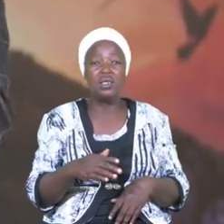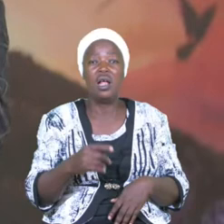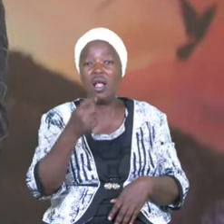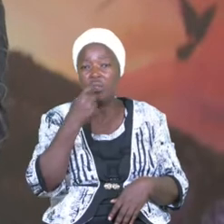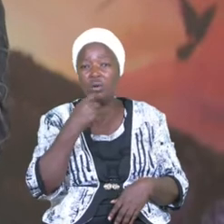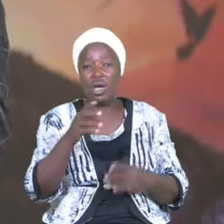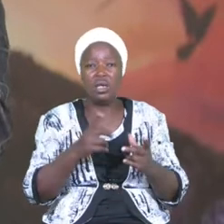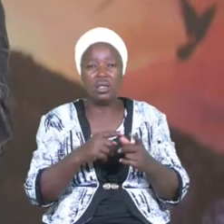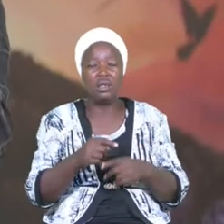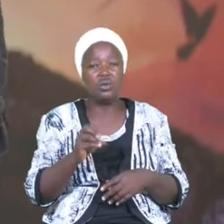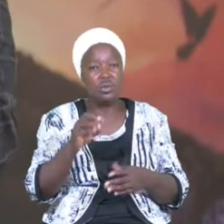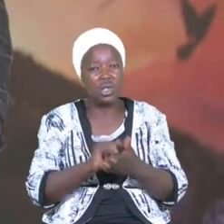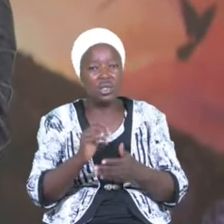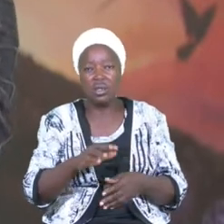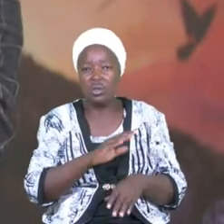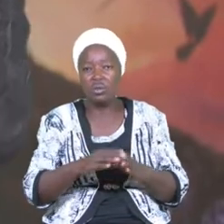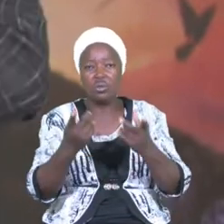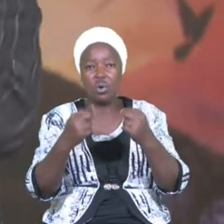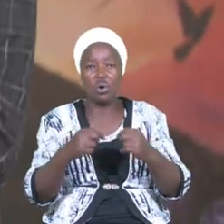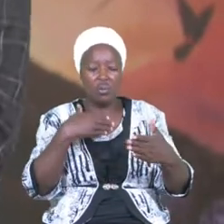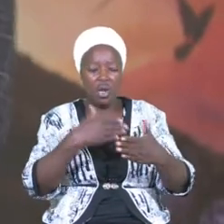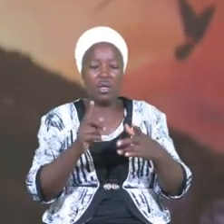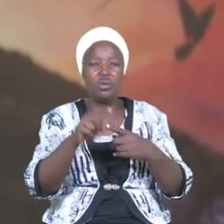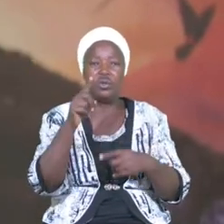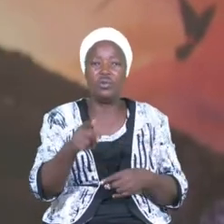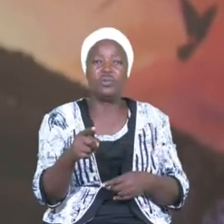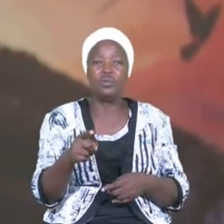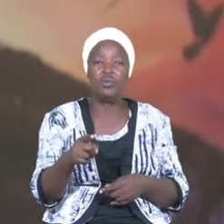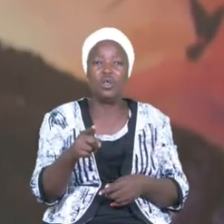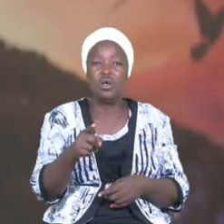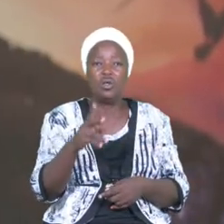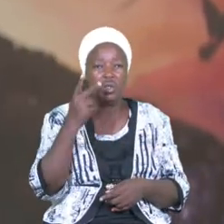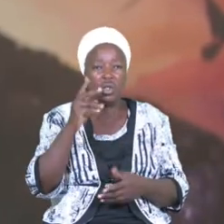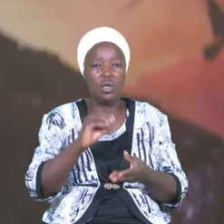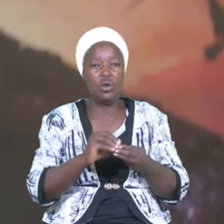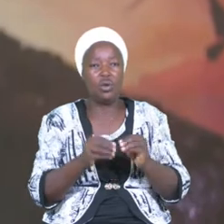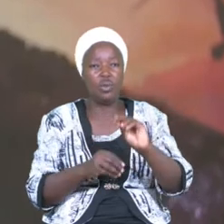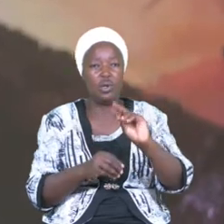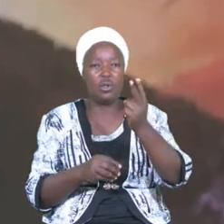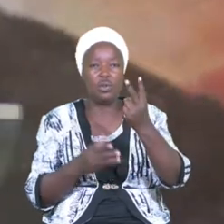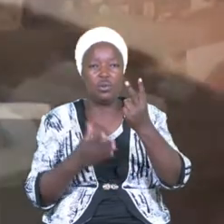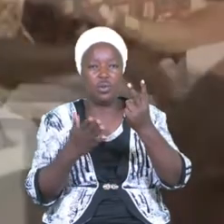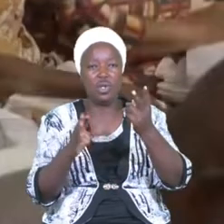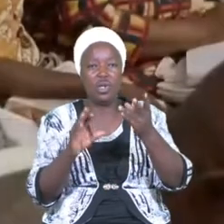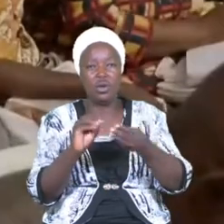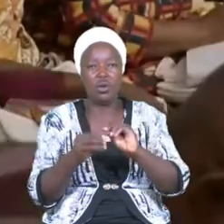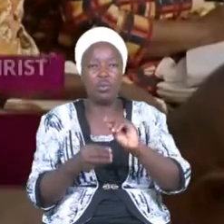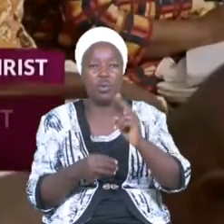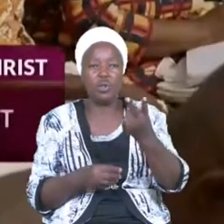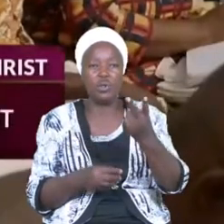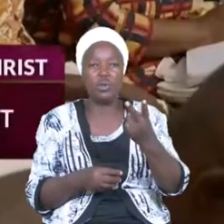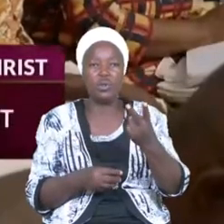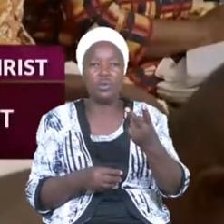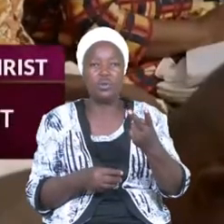near unto thee. Look at number two there. Number two, defensive